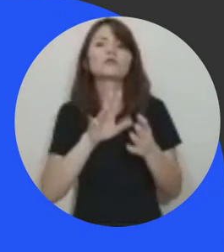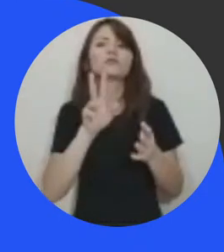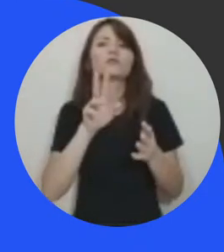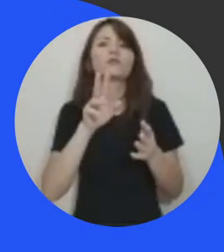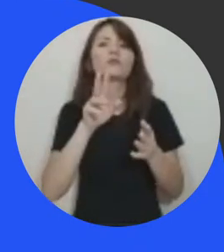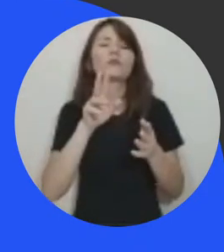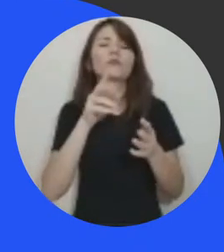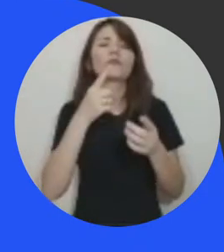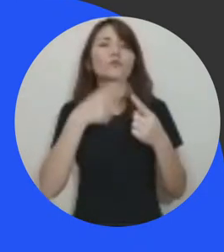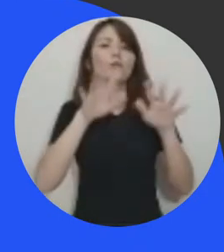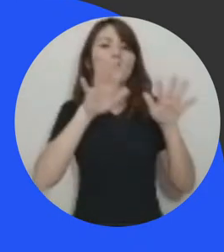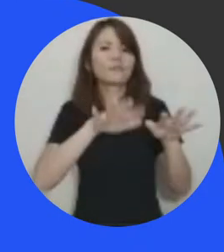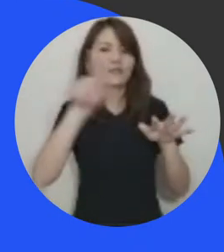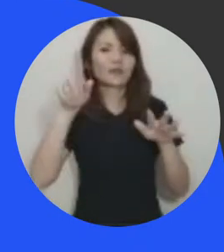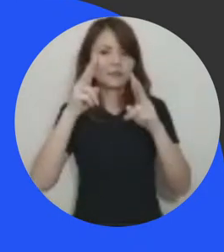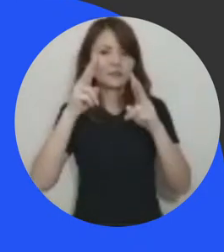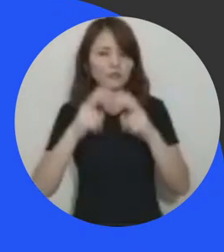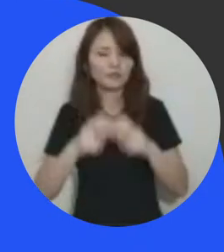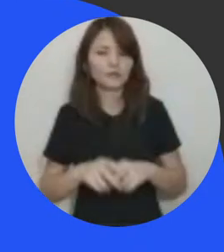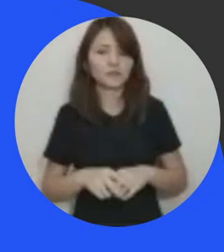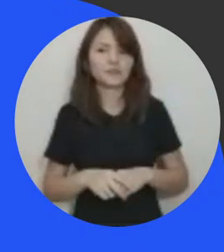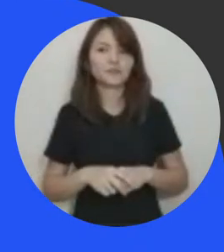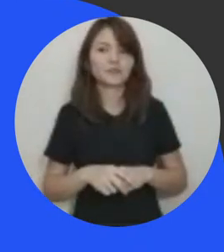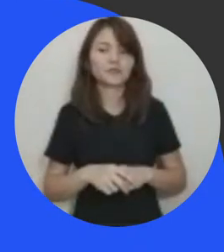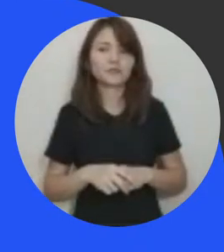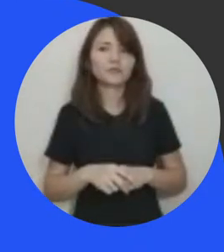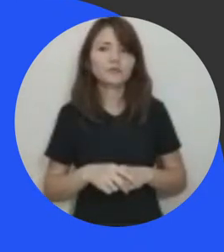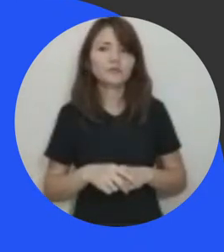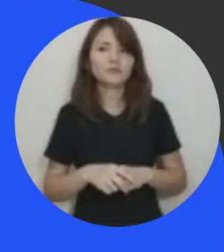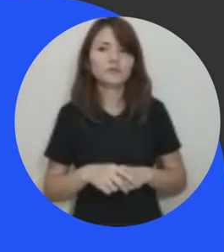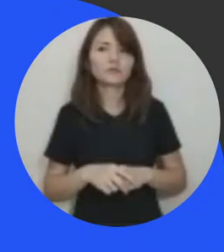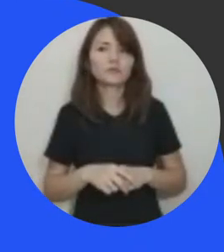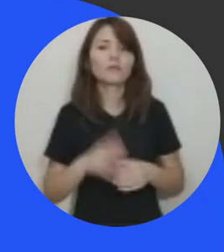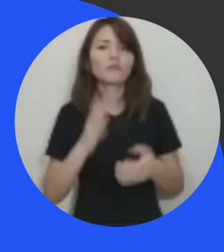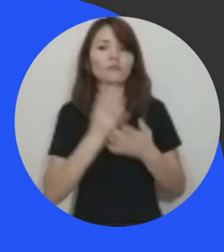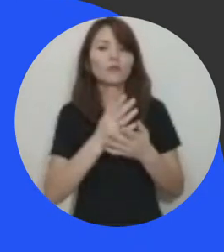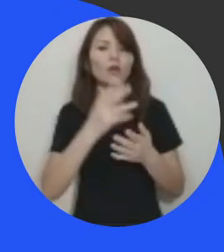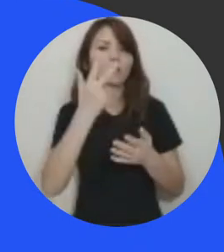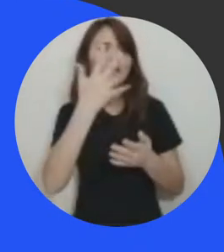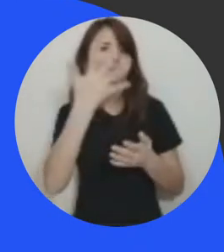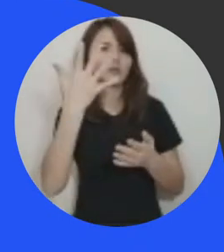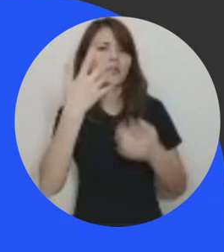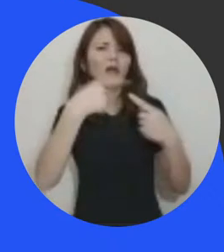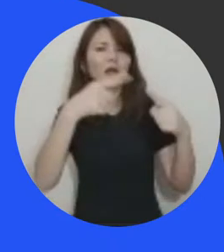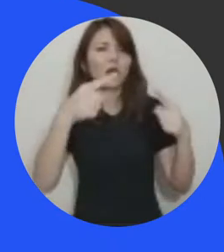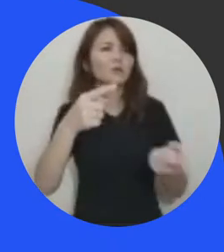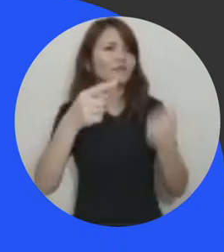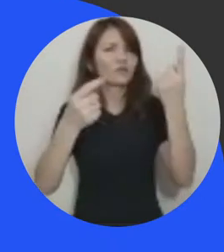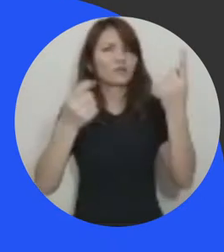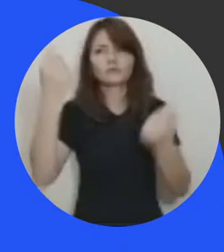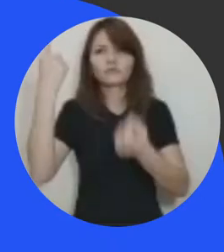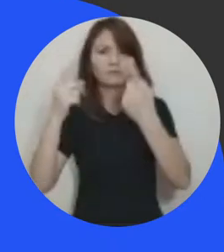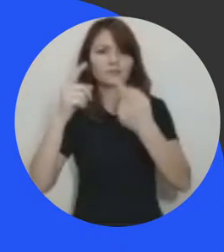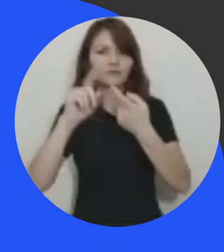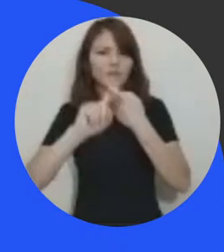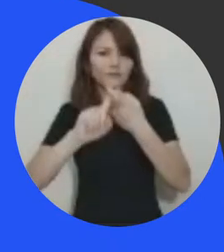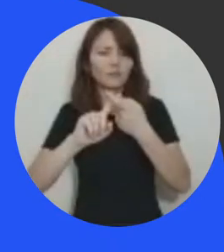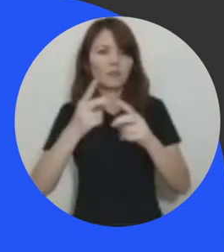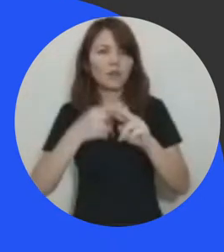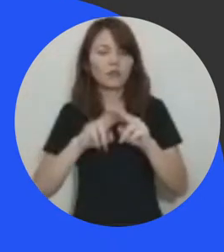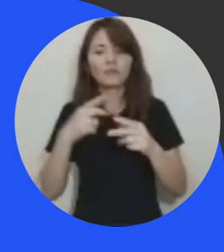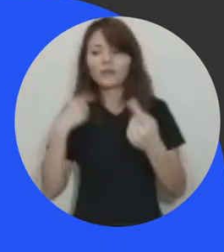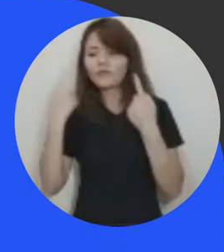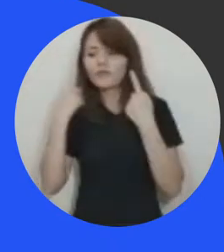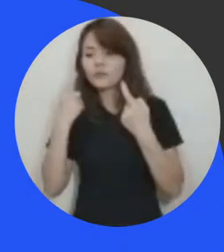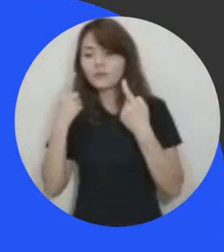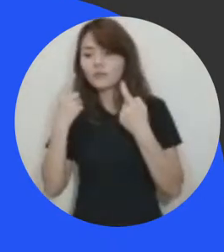about 30 to 35 different outbreaks, where we've used genomic data to support outbreak response